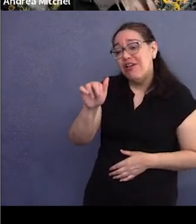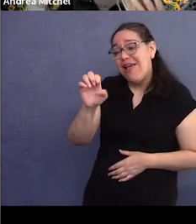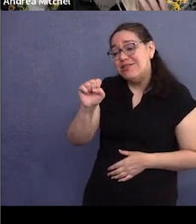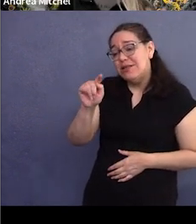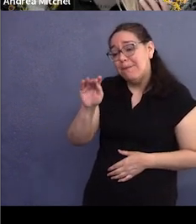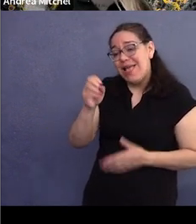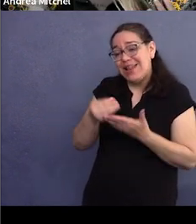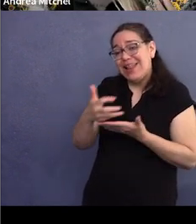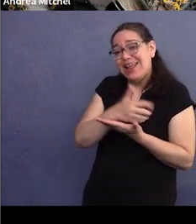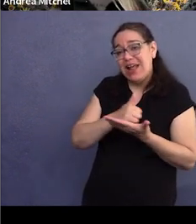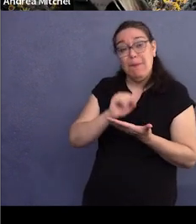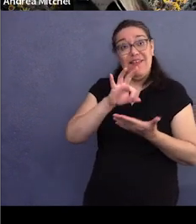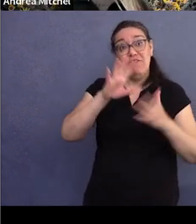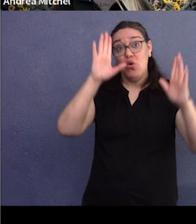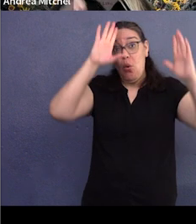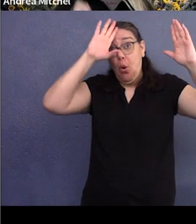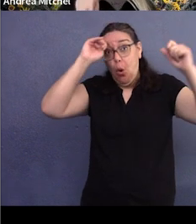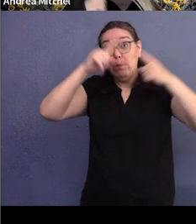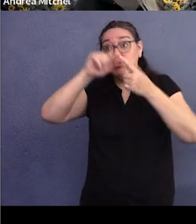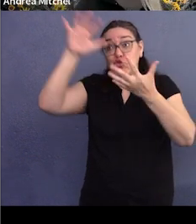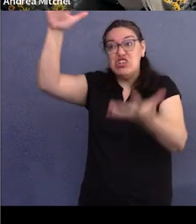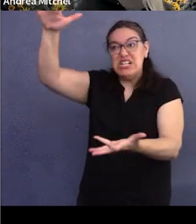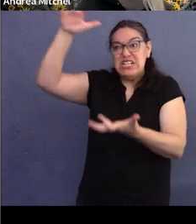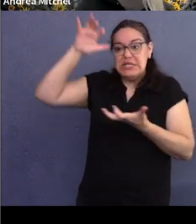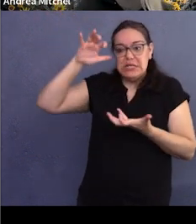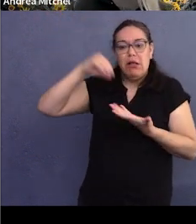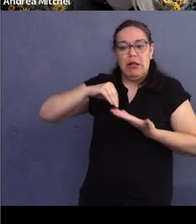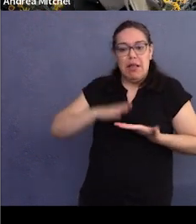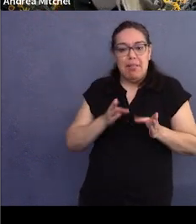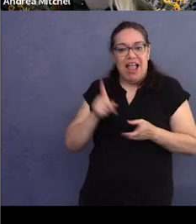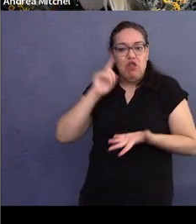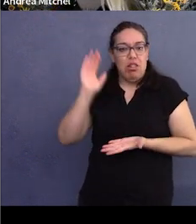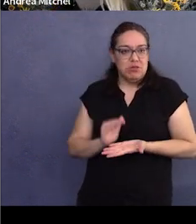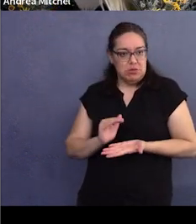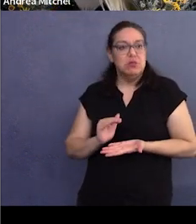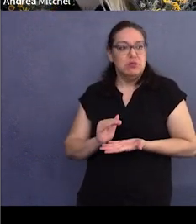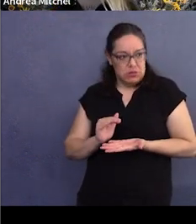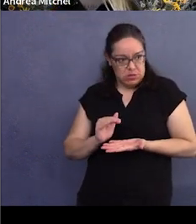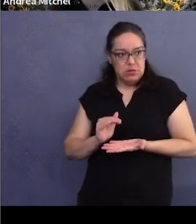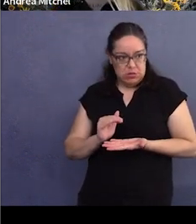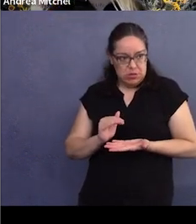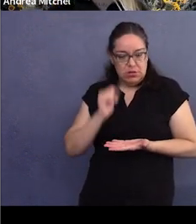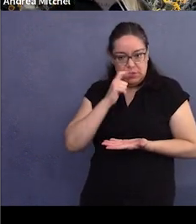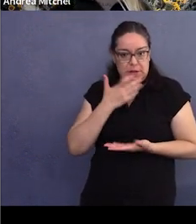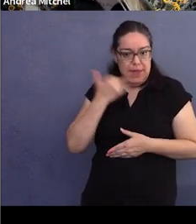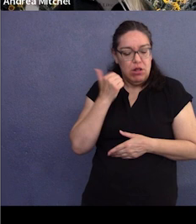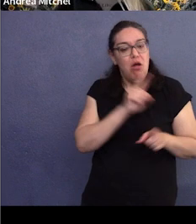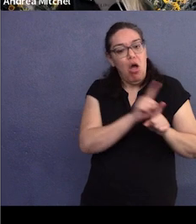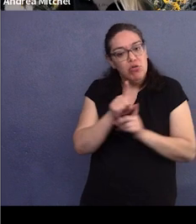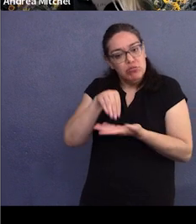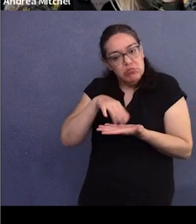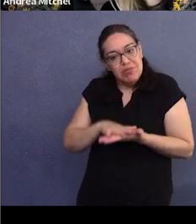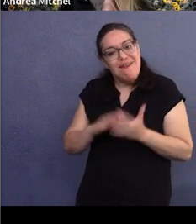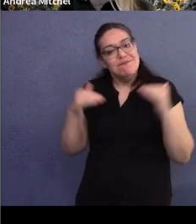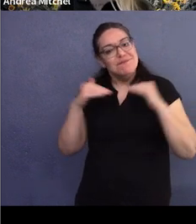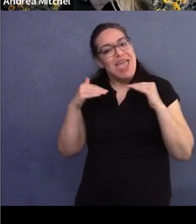through in money you don't have. Also list volunteer hours at fair market rate. Put that in the revenue. And if